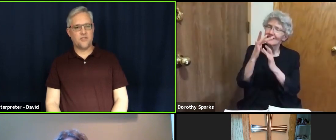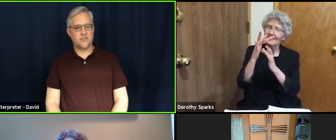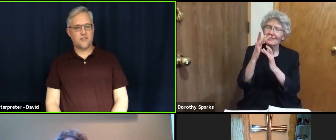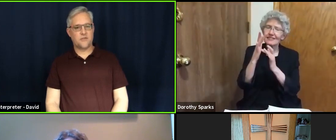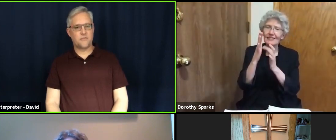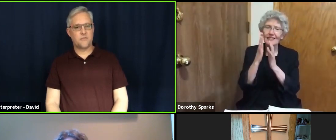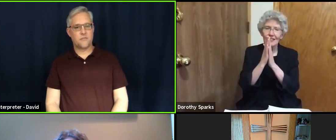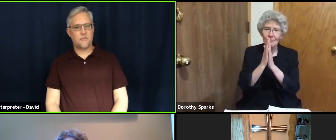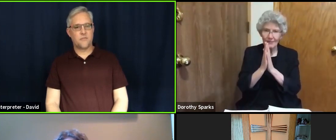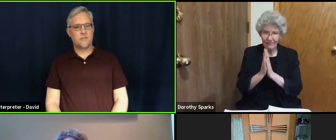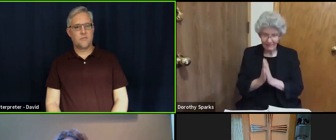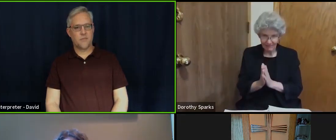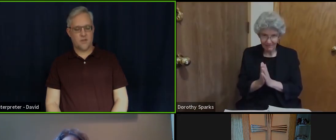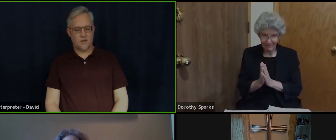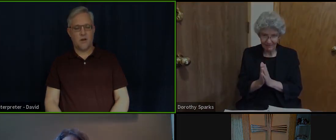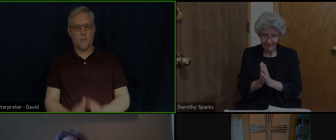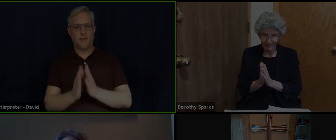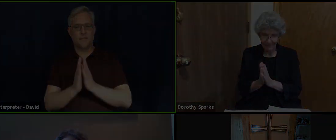Christ Jesus.